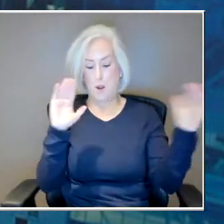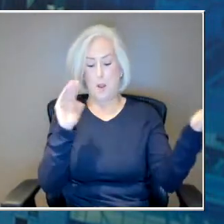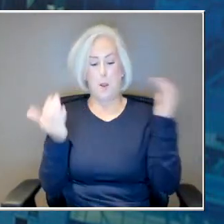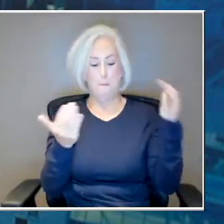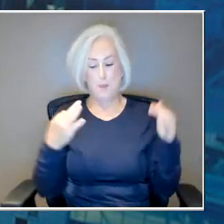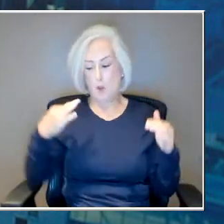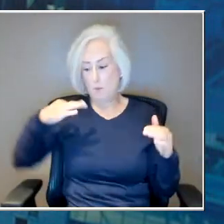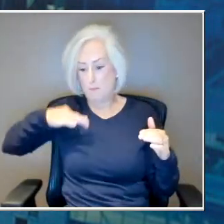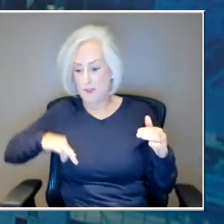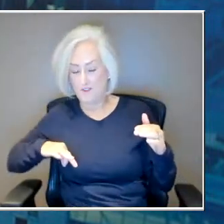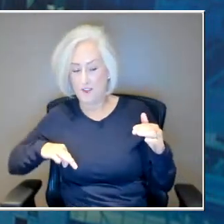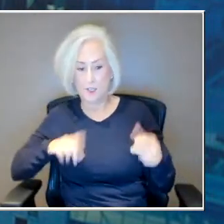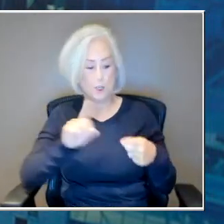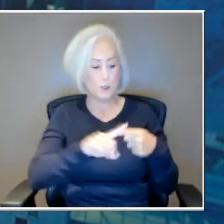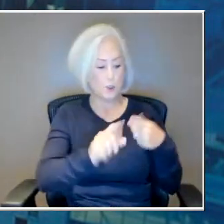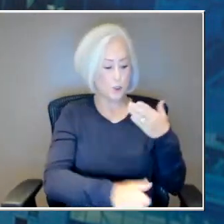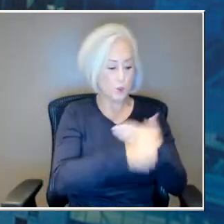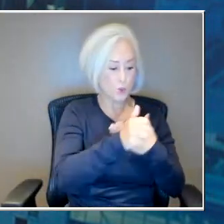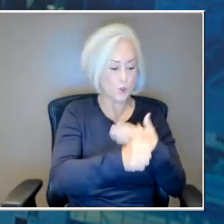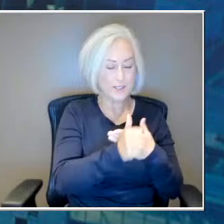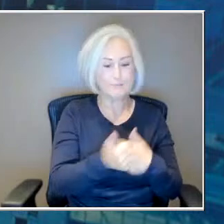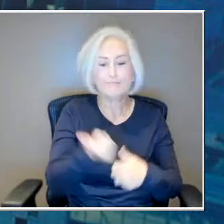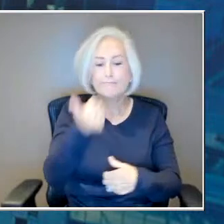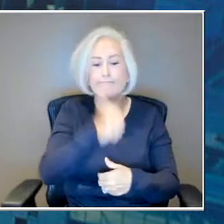drug in myeloma can also have the same,